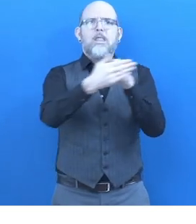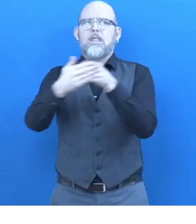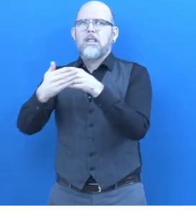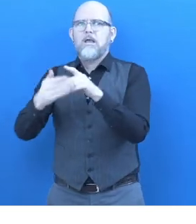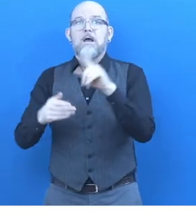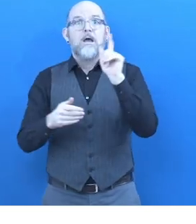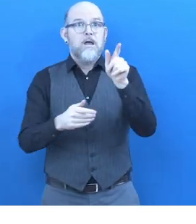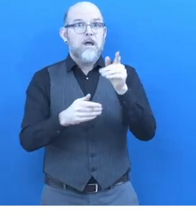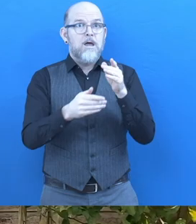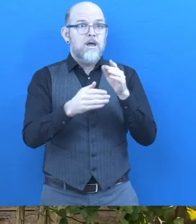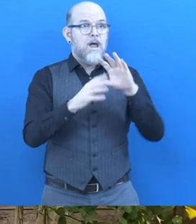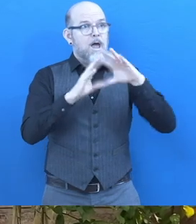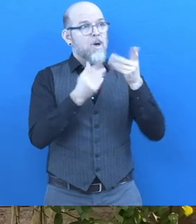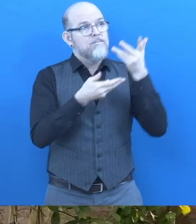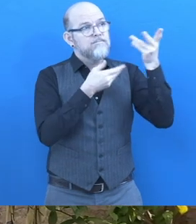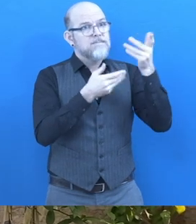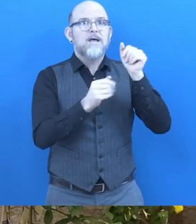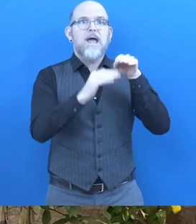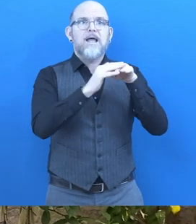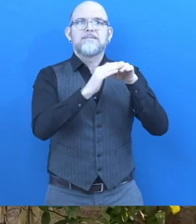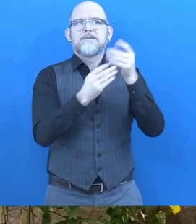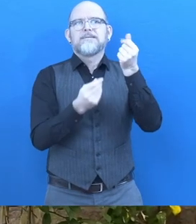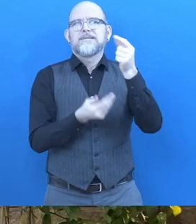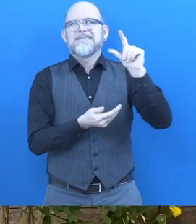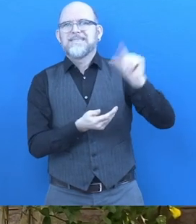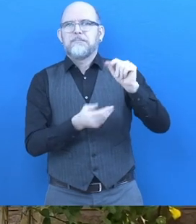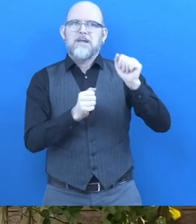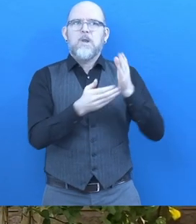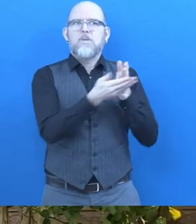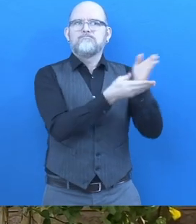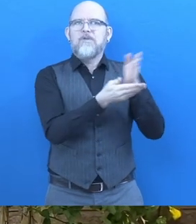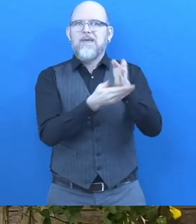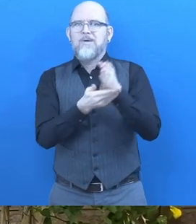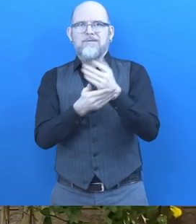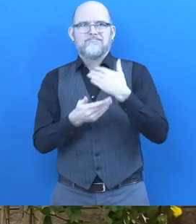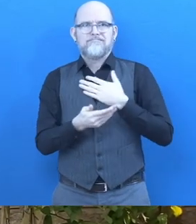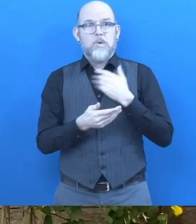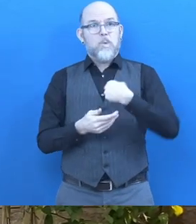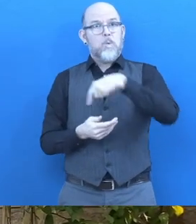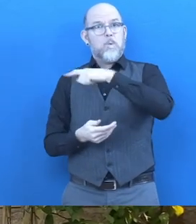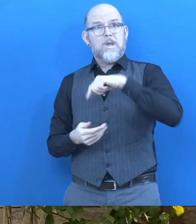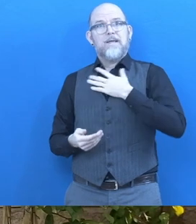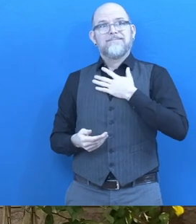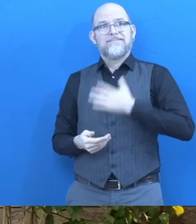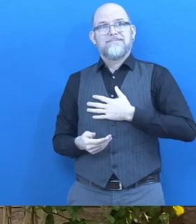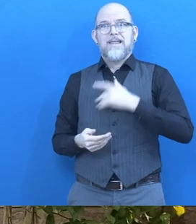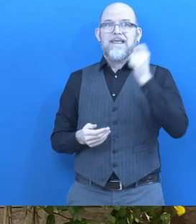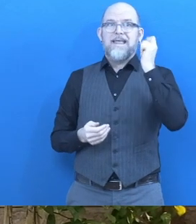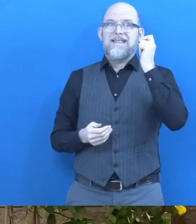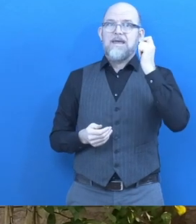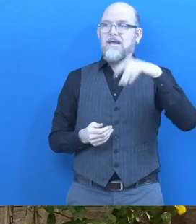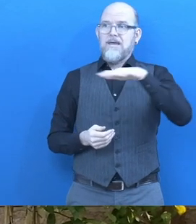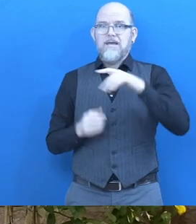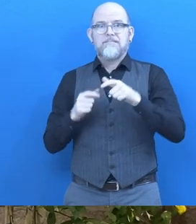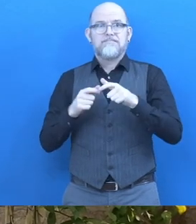for Riziki Source? Our scale-up strategy is to really increase our footprint within the country, register